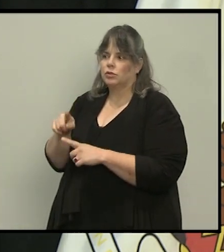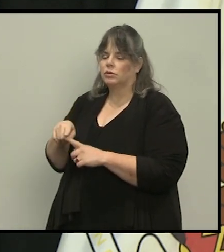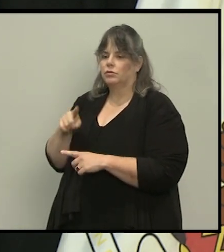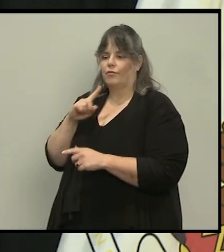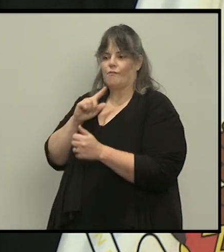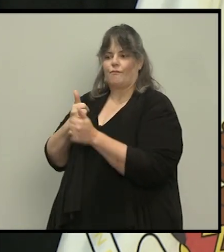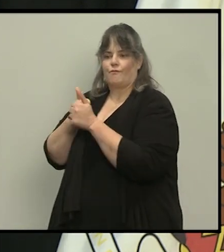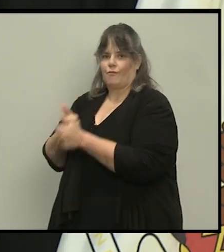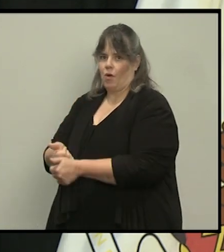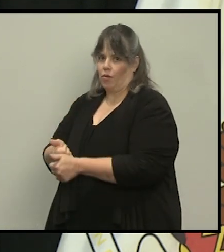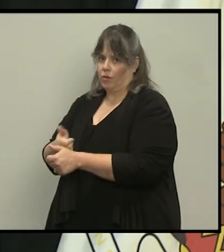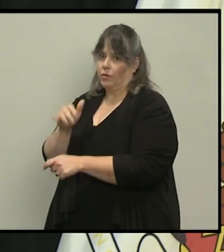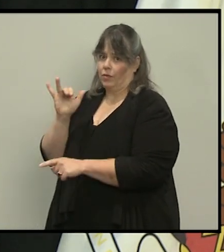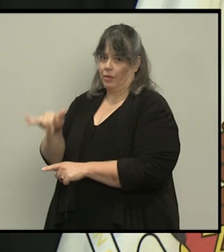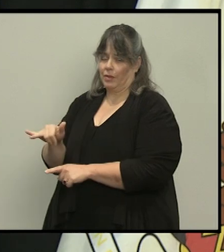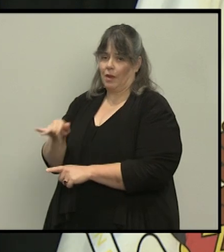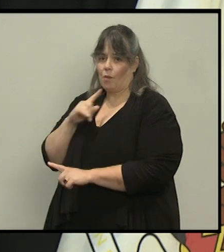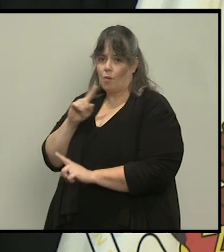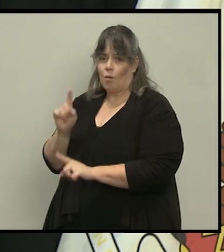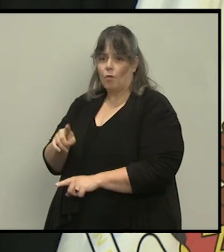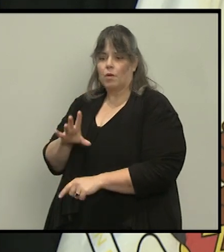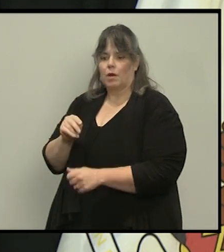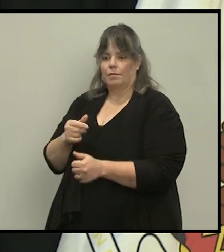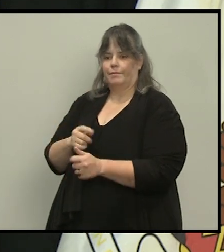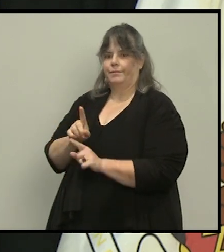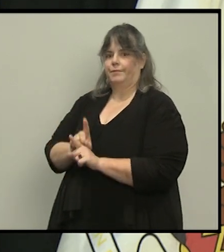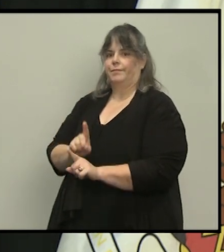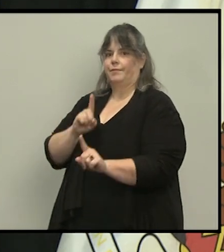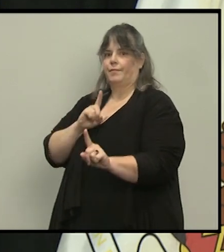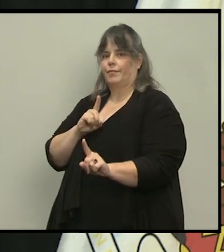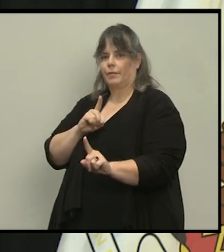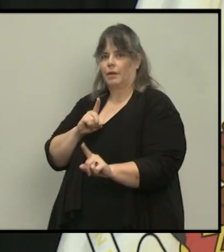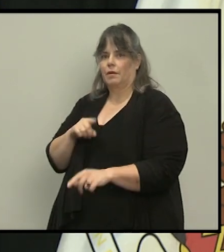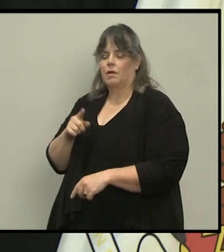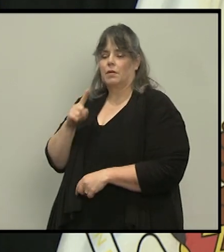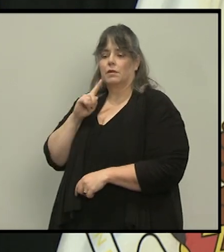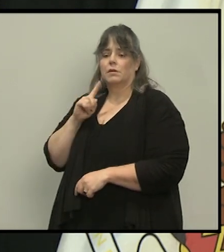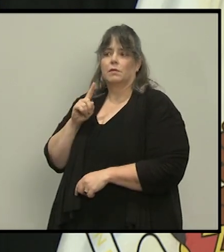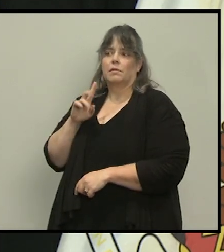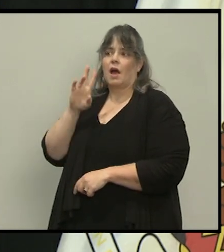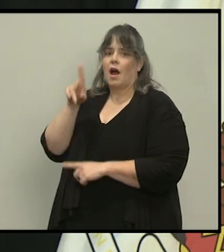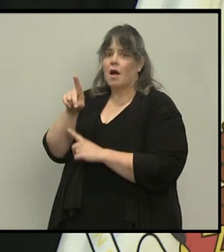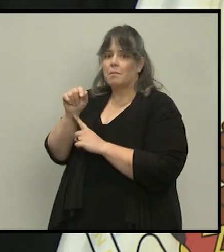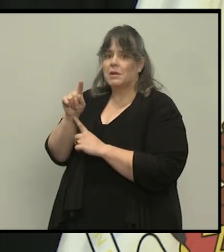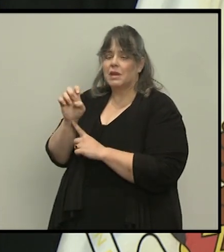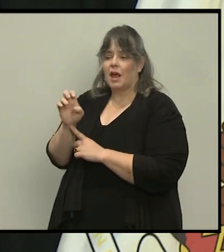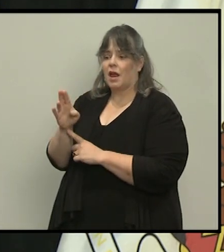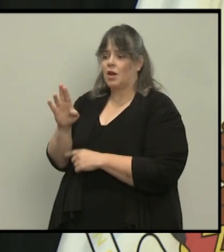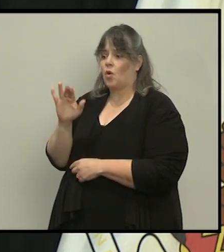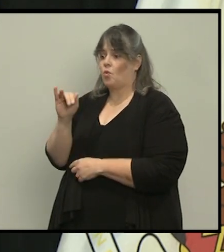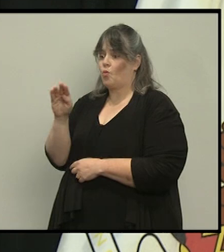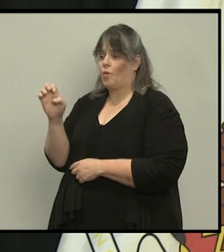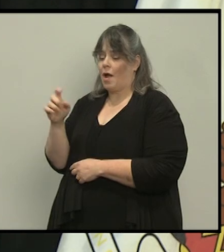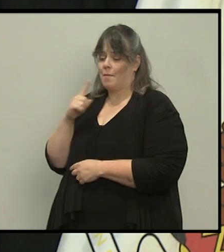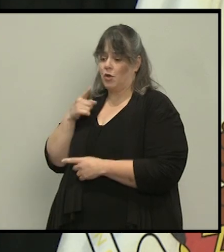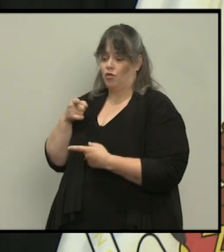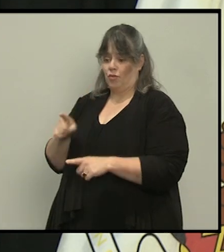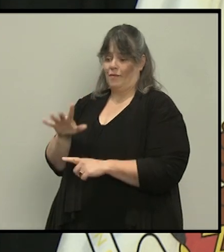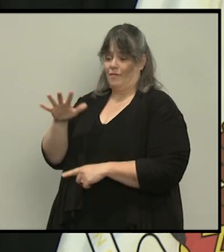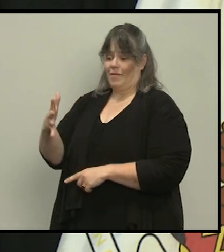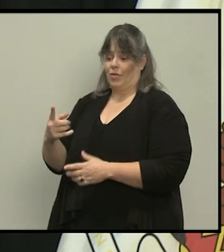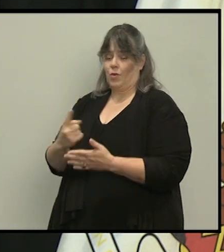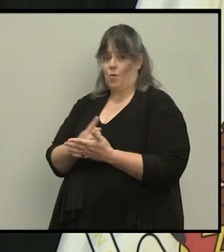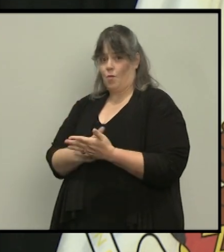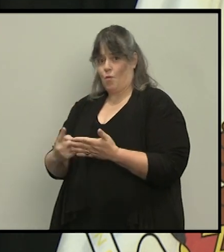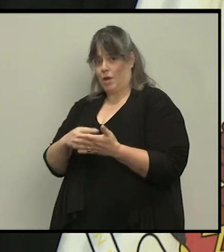social distance. An update on our crime statistics for the week. During the 5th week of the shelter in place order,